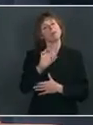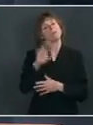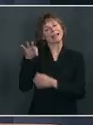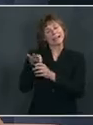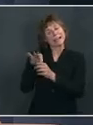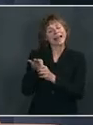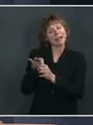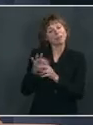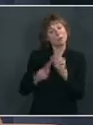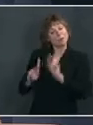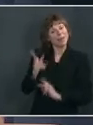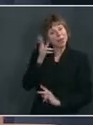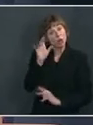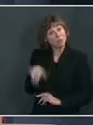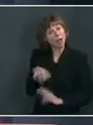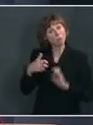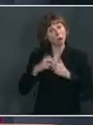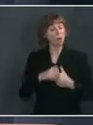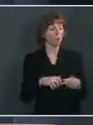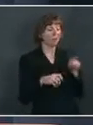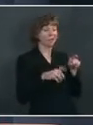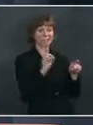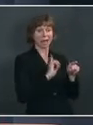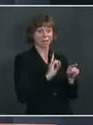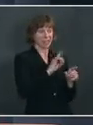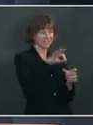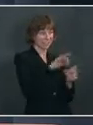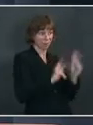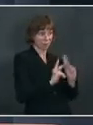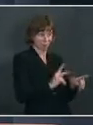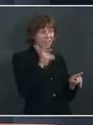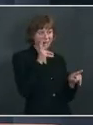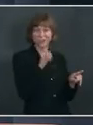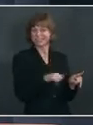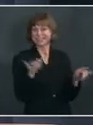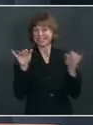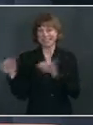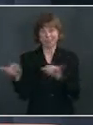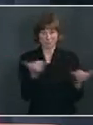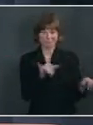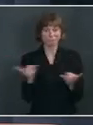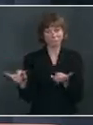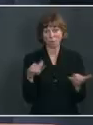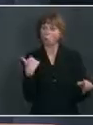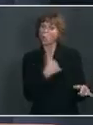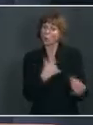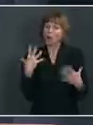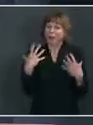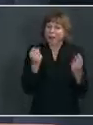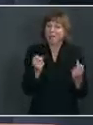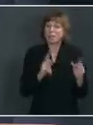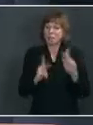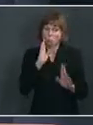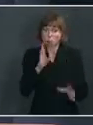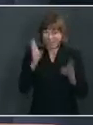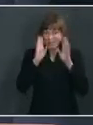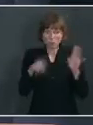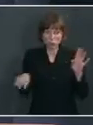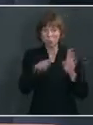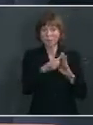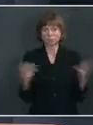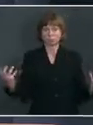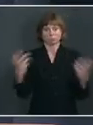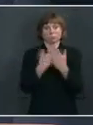hearing, Democratic elected officials are hearing from their constituents, and we're confident that people are going to listen to them and come together to